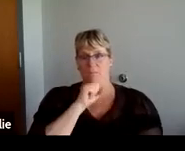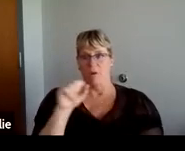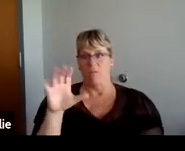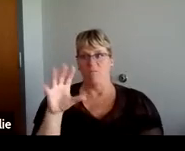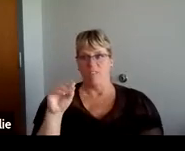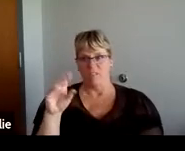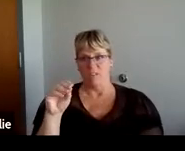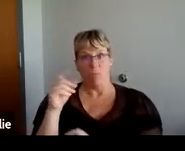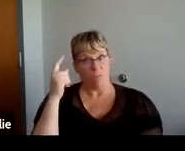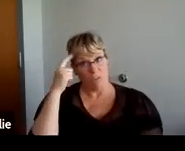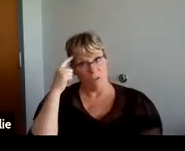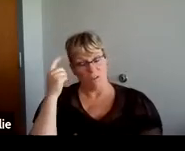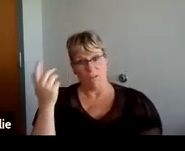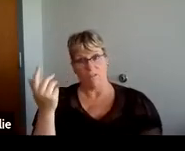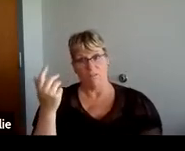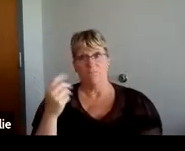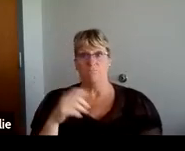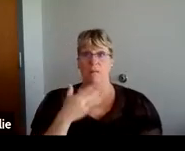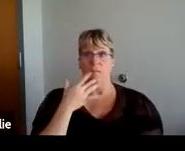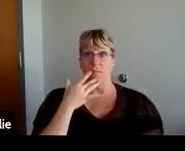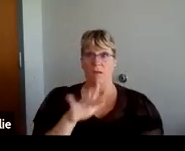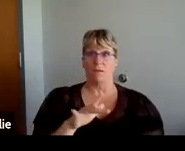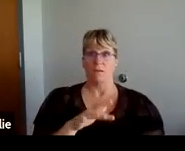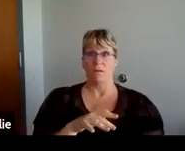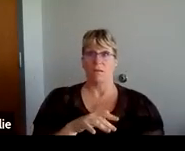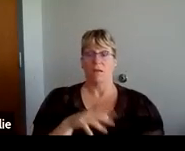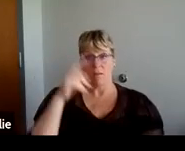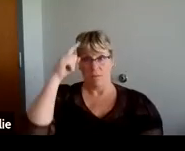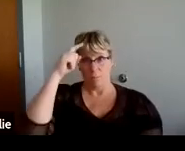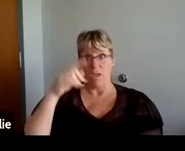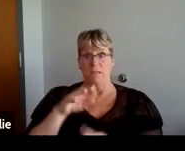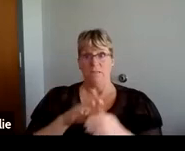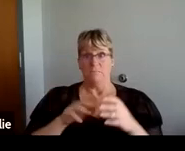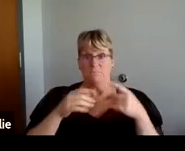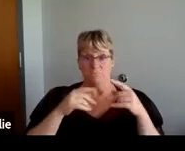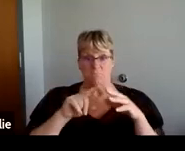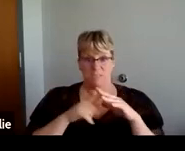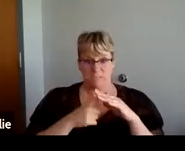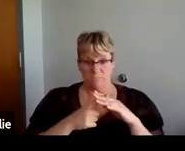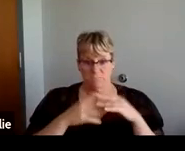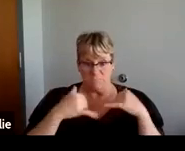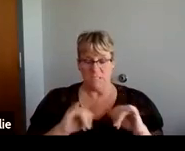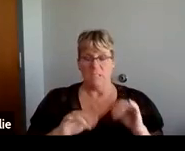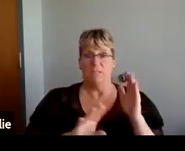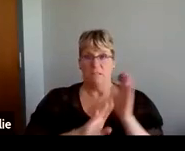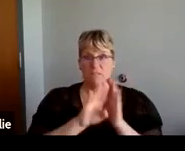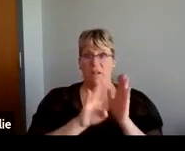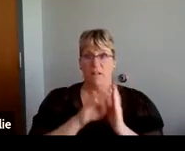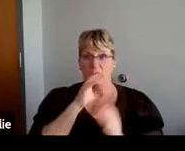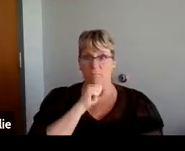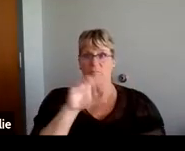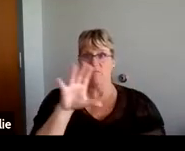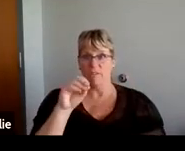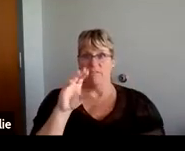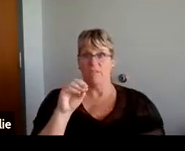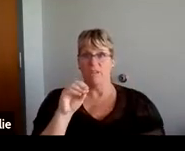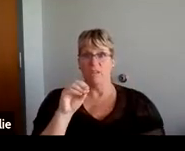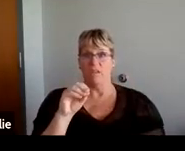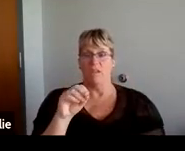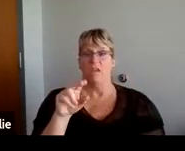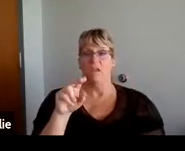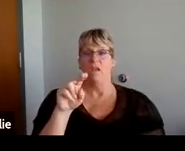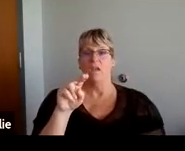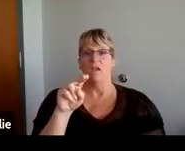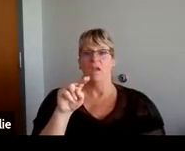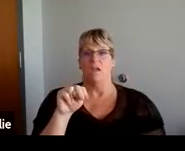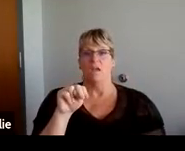And fortunately, our brains still develop after the age of 50. We know that now. And that's called